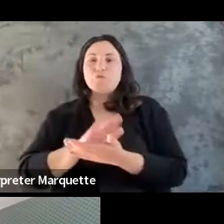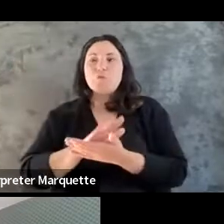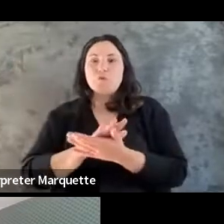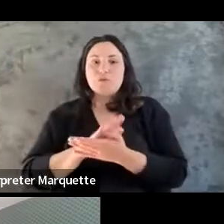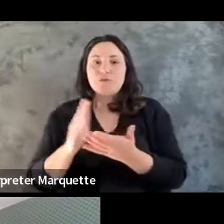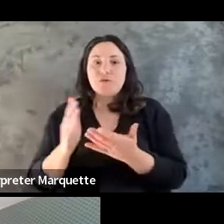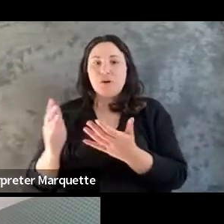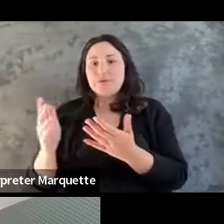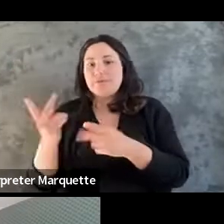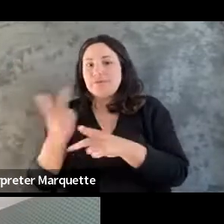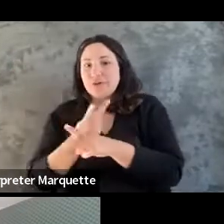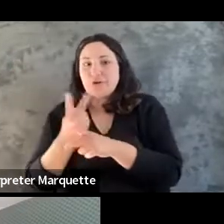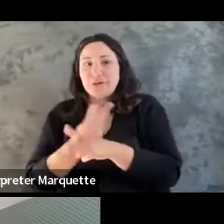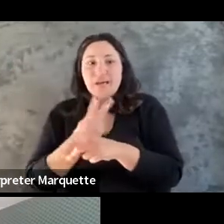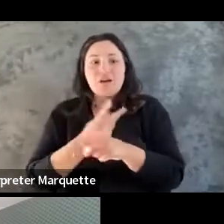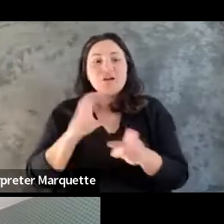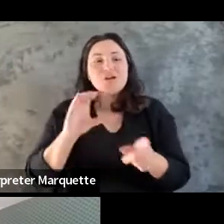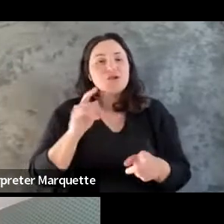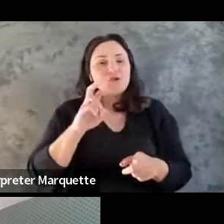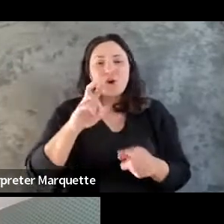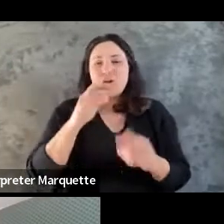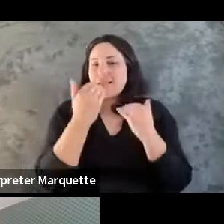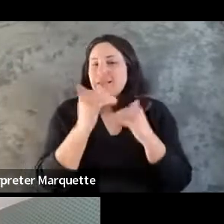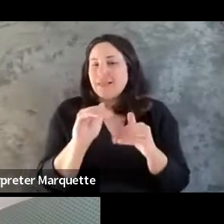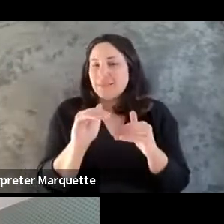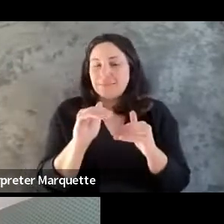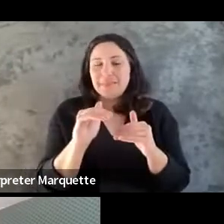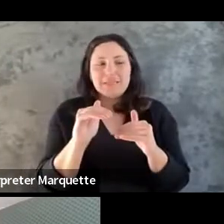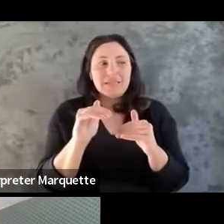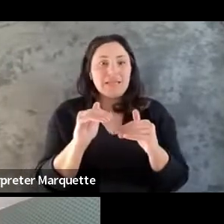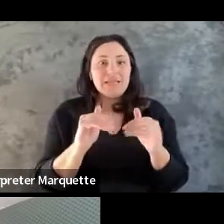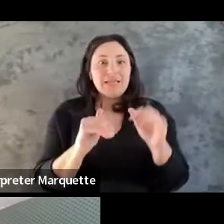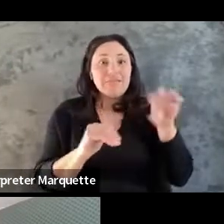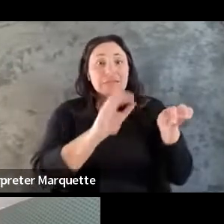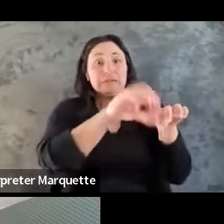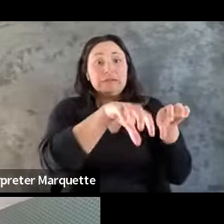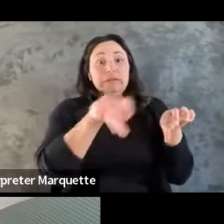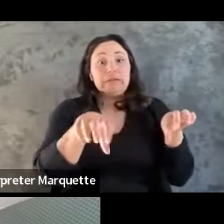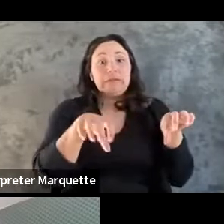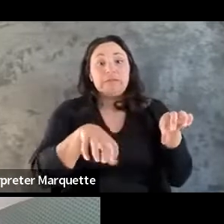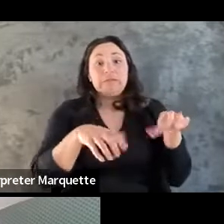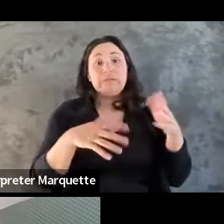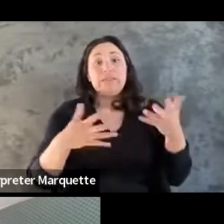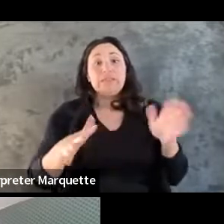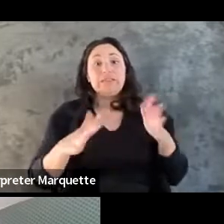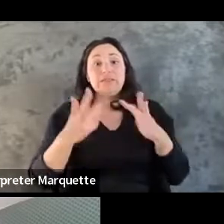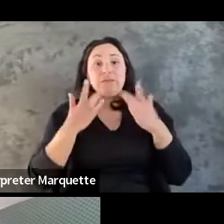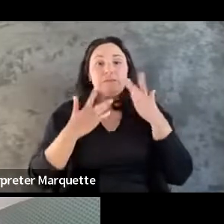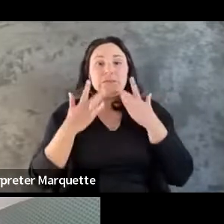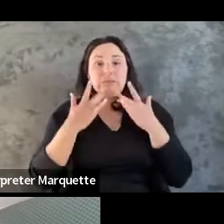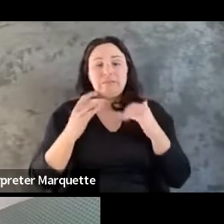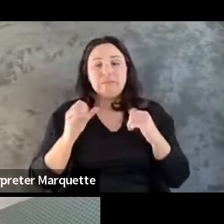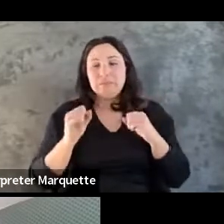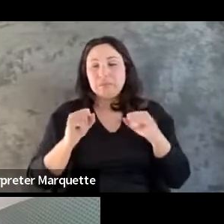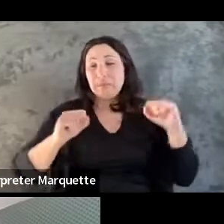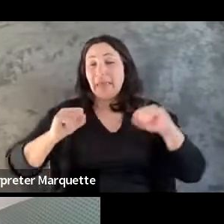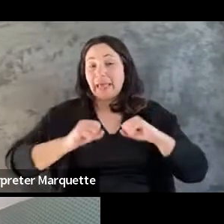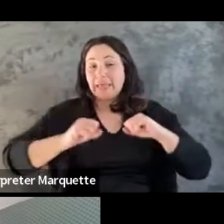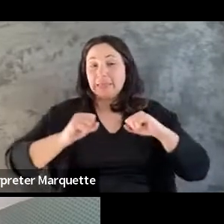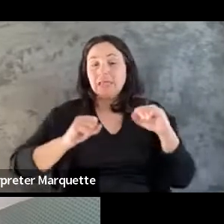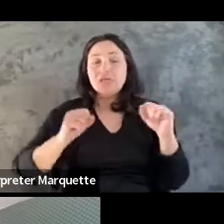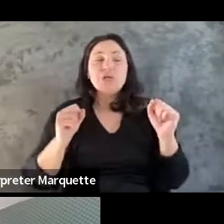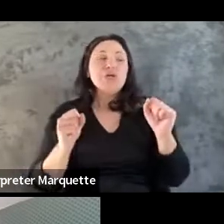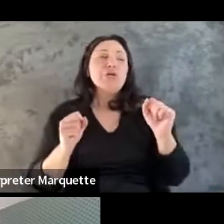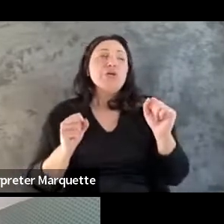especially charter schools who have limited facilities. So we are definitely in the investigation phase, and we hope to be able to slow roll a program